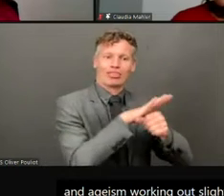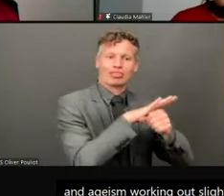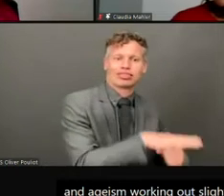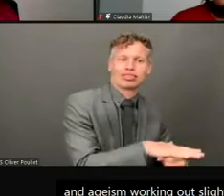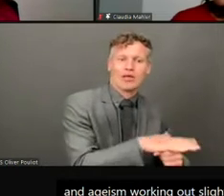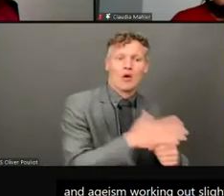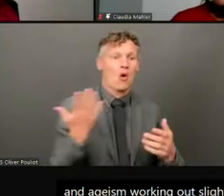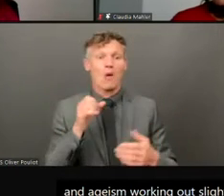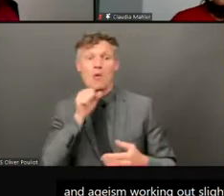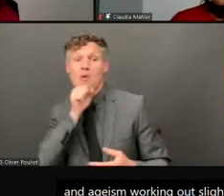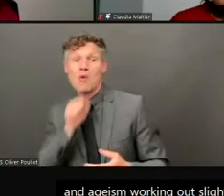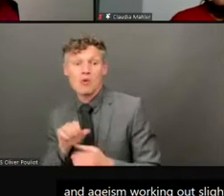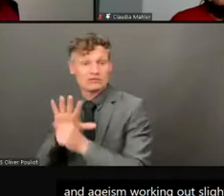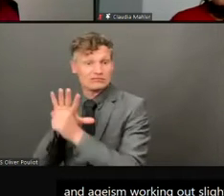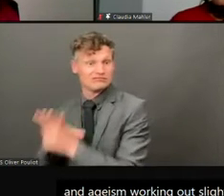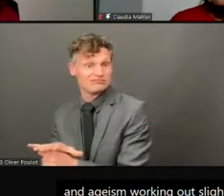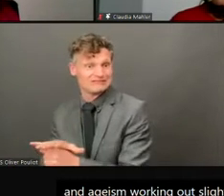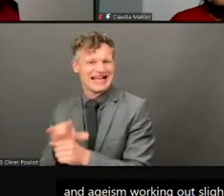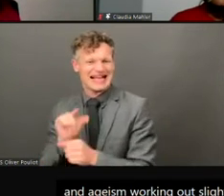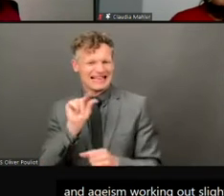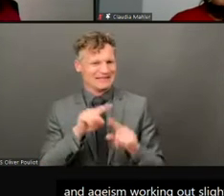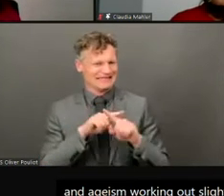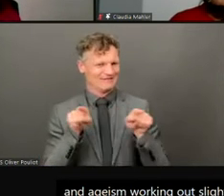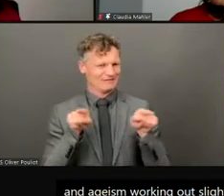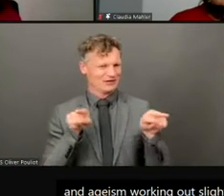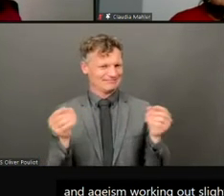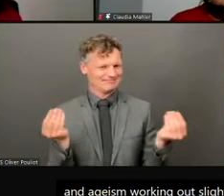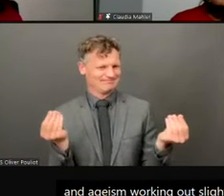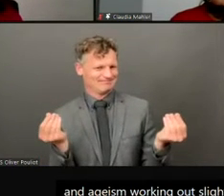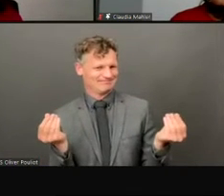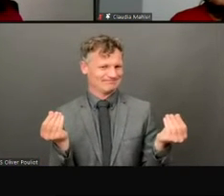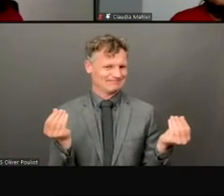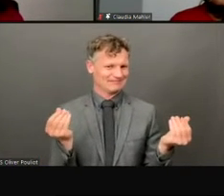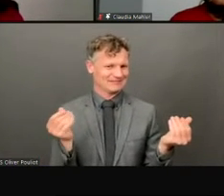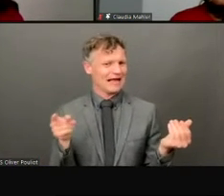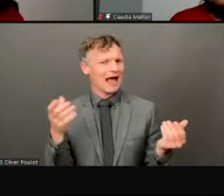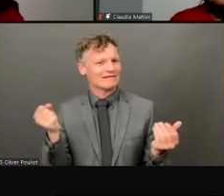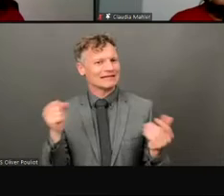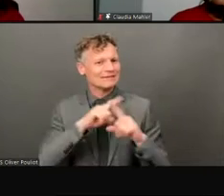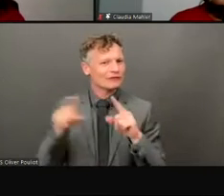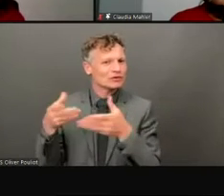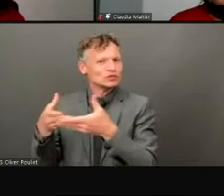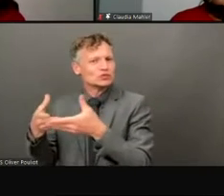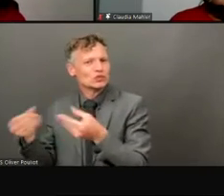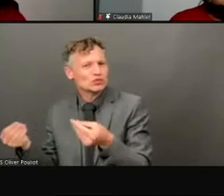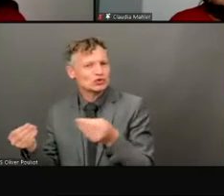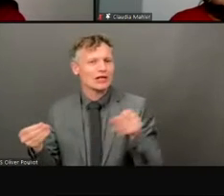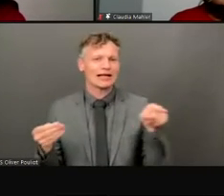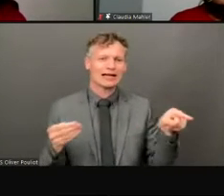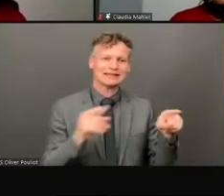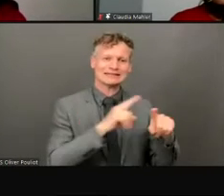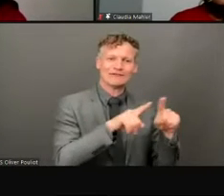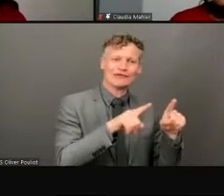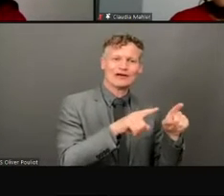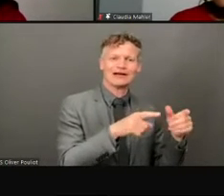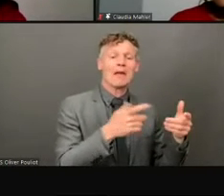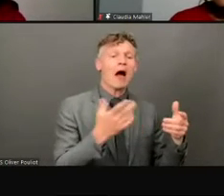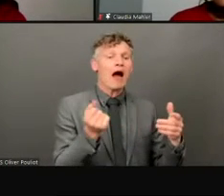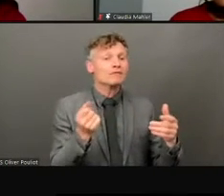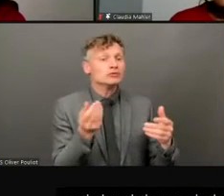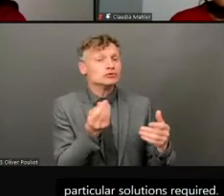faced and therefore the particular solutions required. There'll be a lot of overlap, but there'll be a lot of discontinuity as